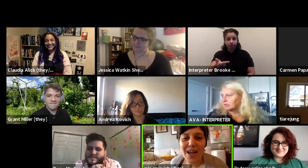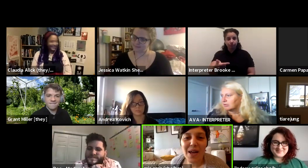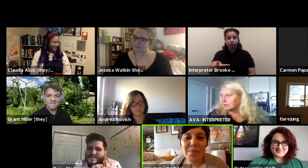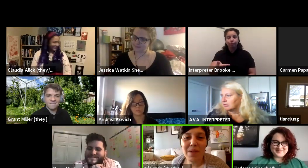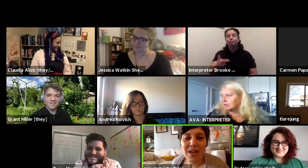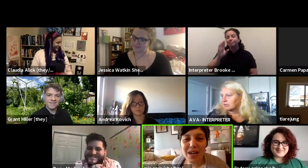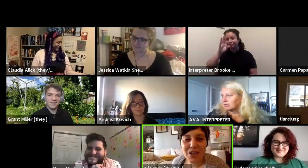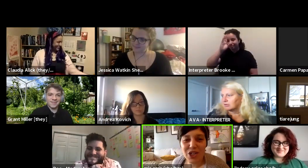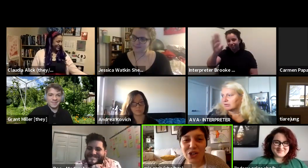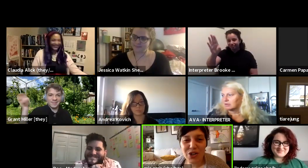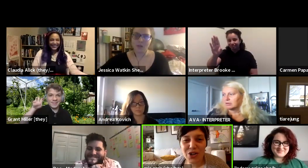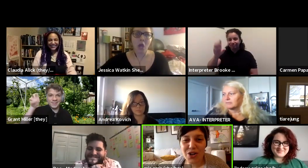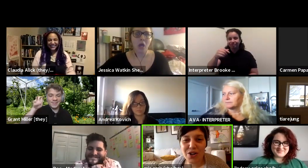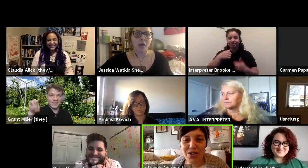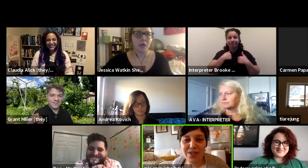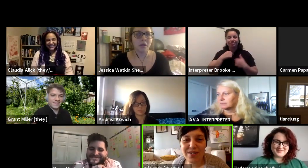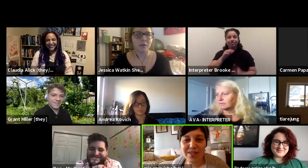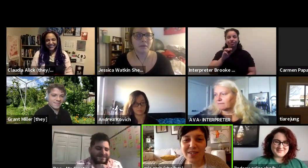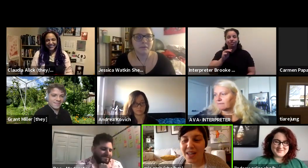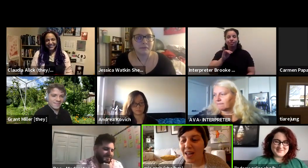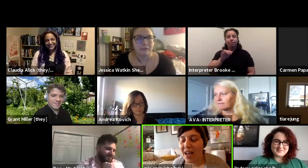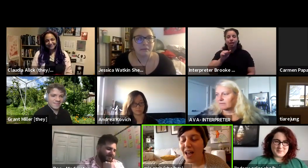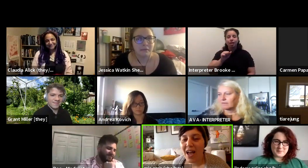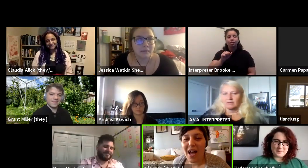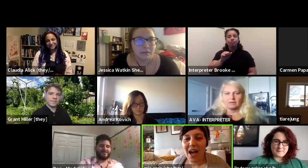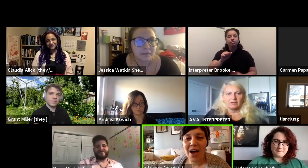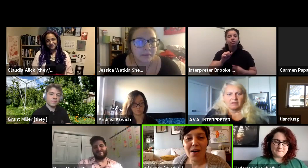Hi, Mia, she, her, hers.